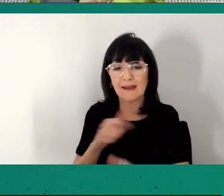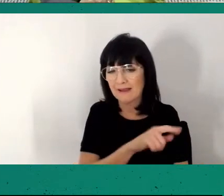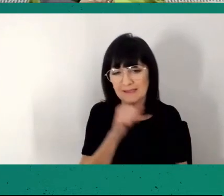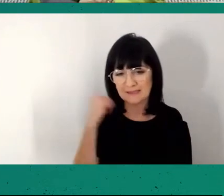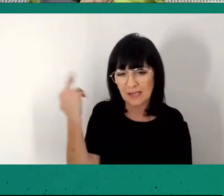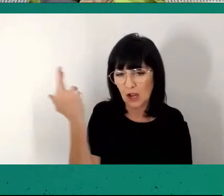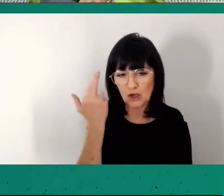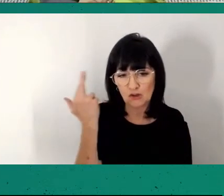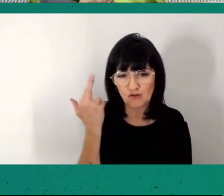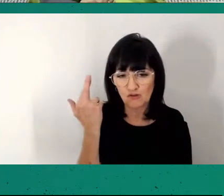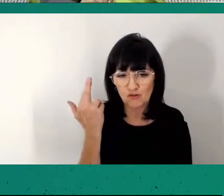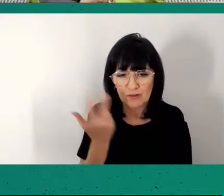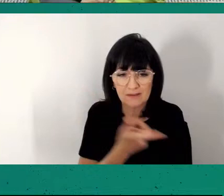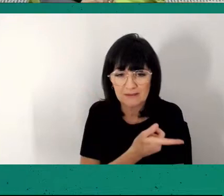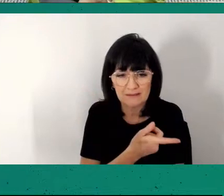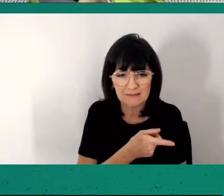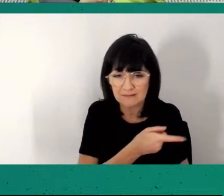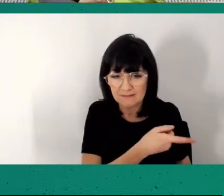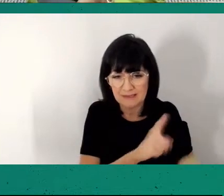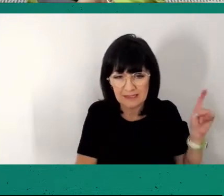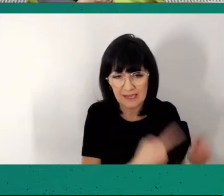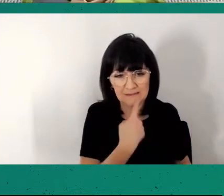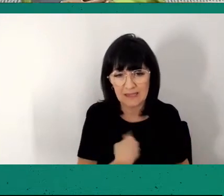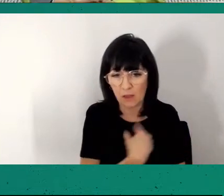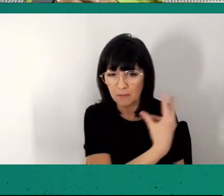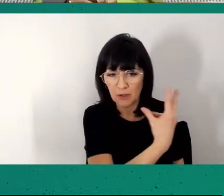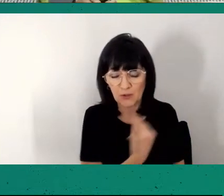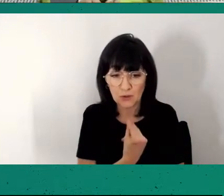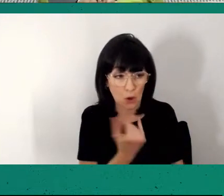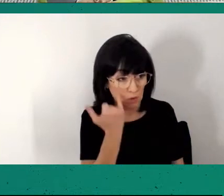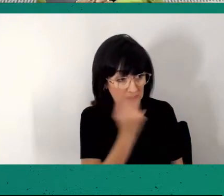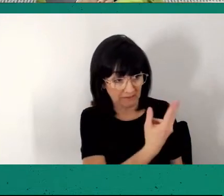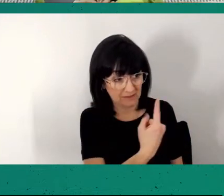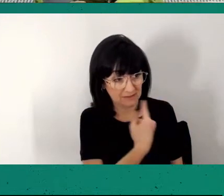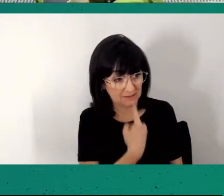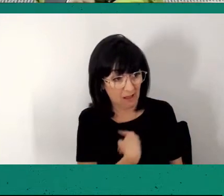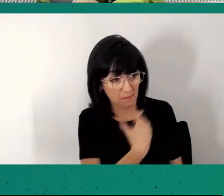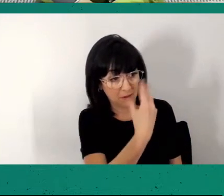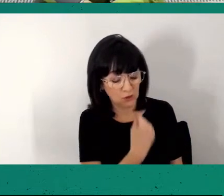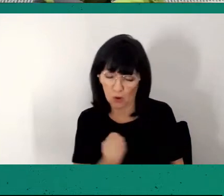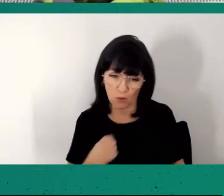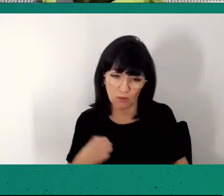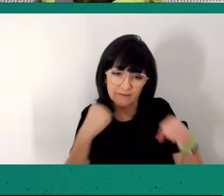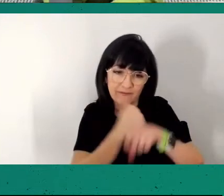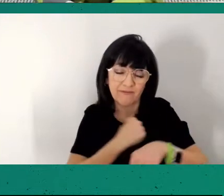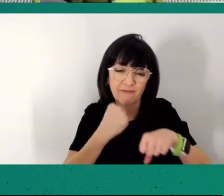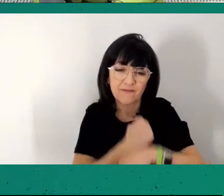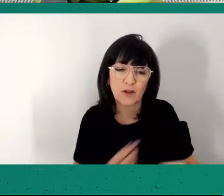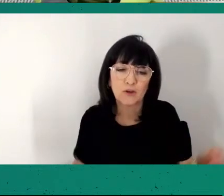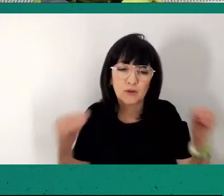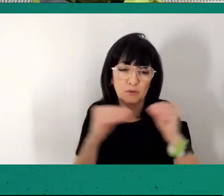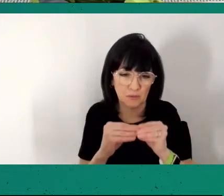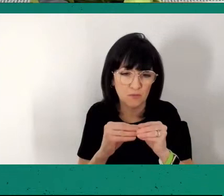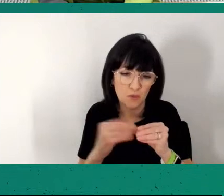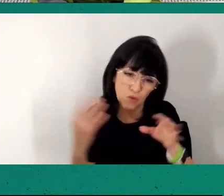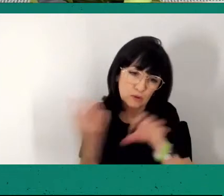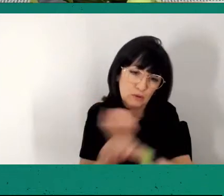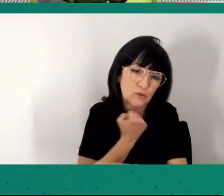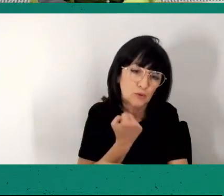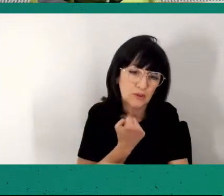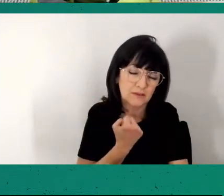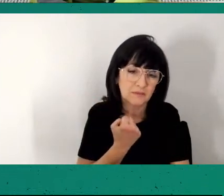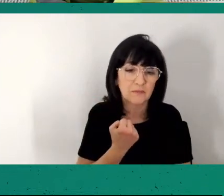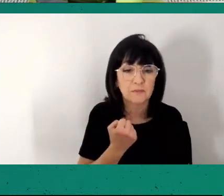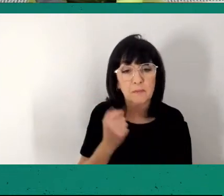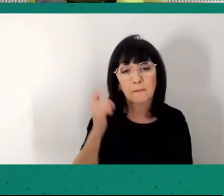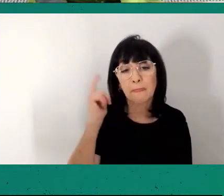you don't tell me no because that only causes me to fight a little bit harder to get something else. And I always found out too that